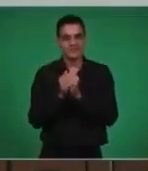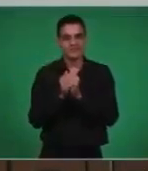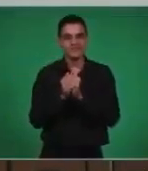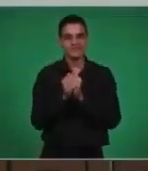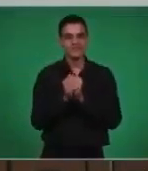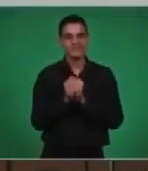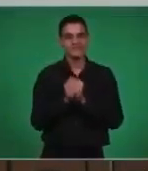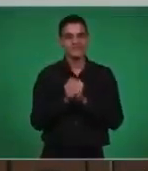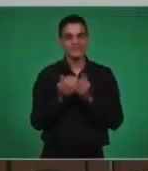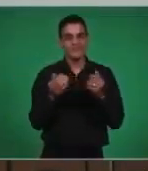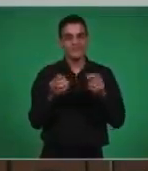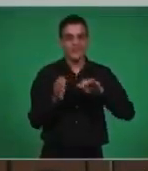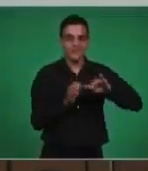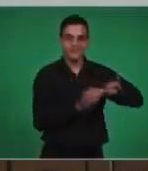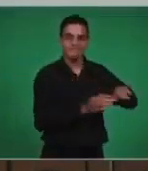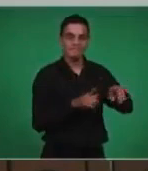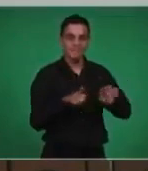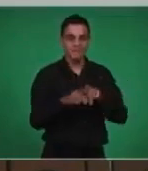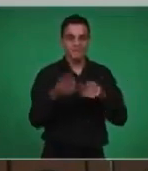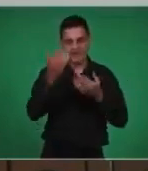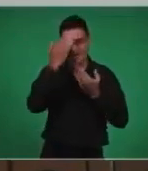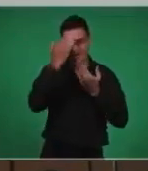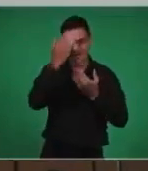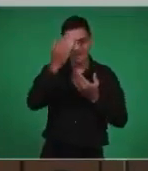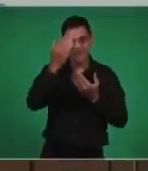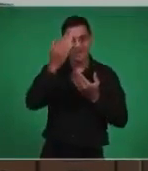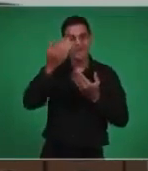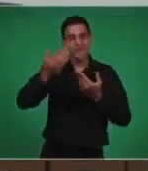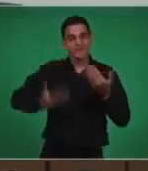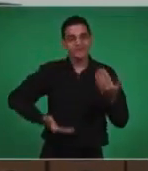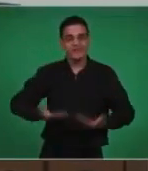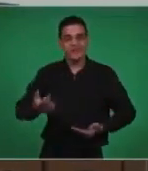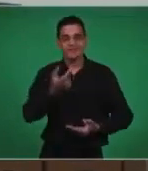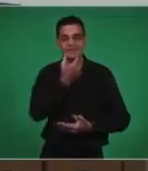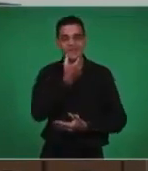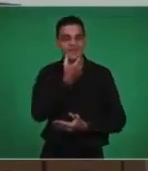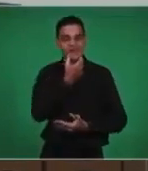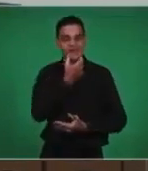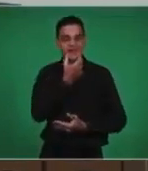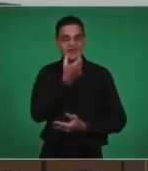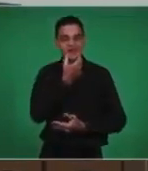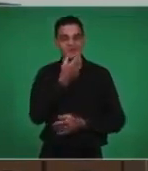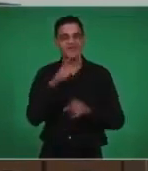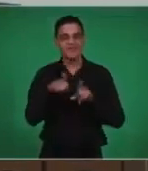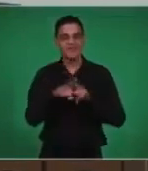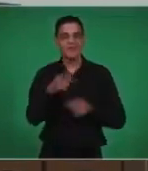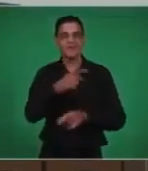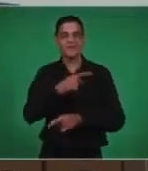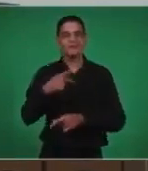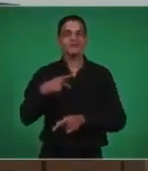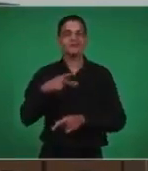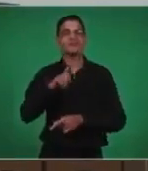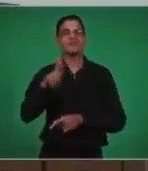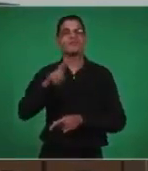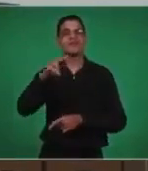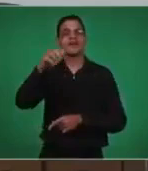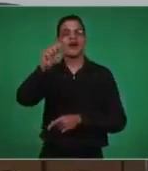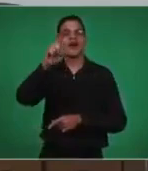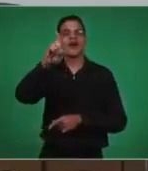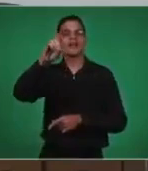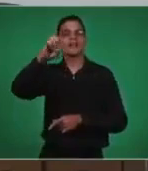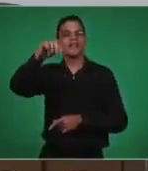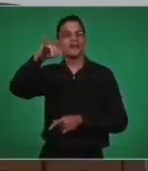thank the brethren from England, especially Pastor Demir, for the contribution